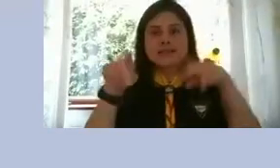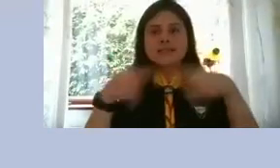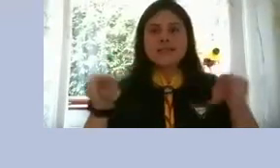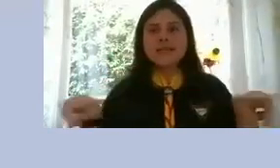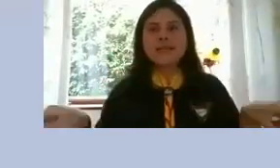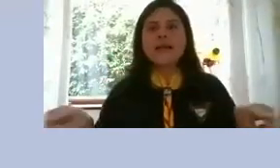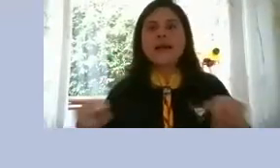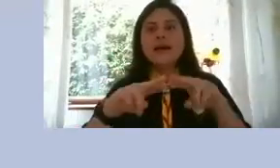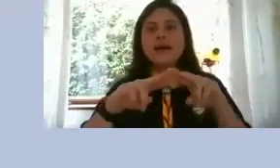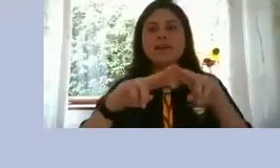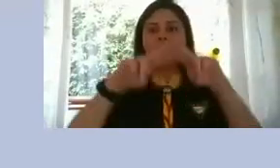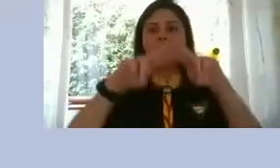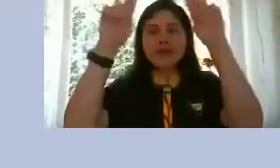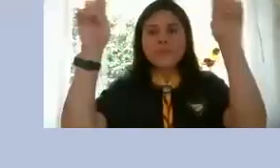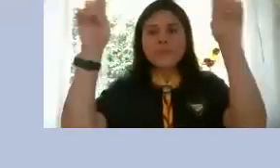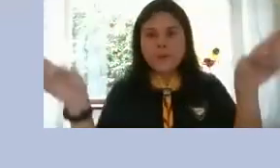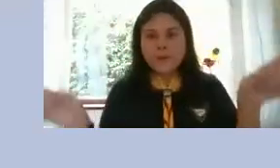I can sing a